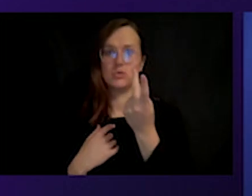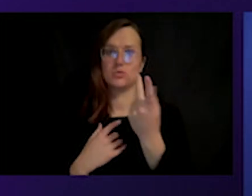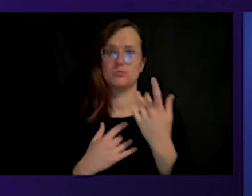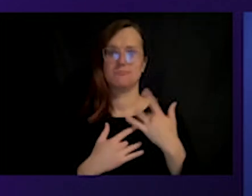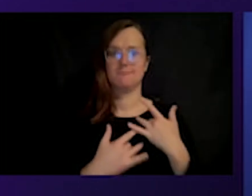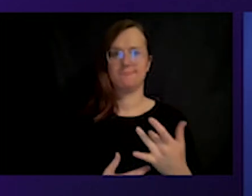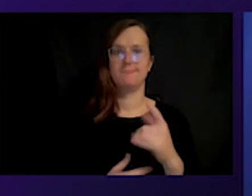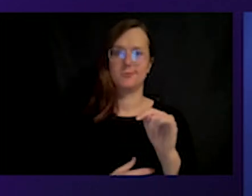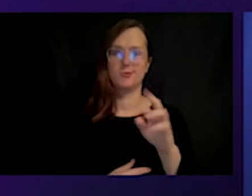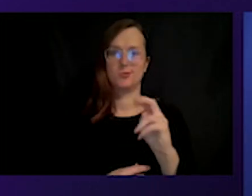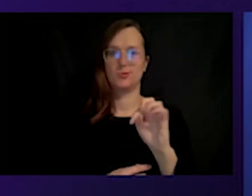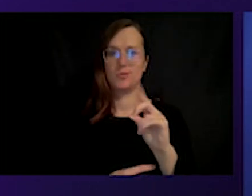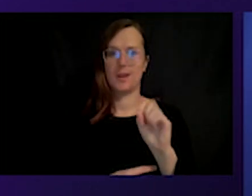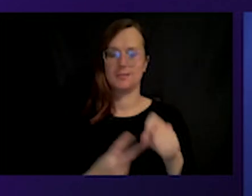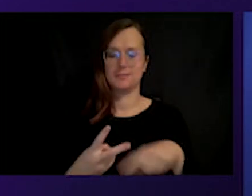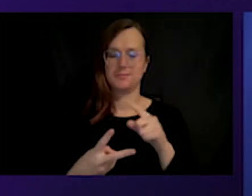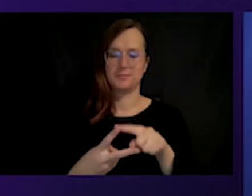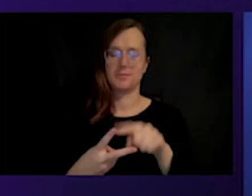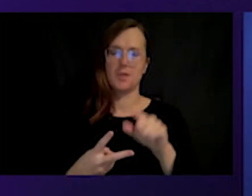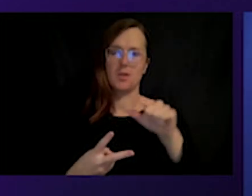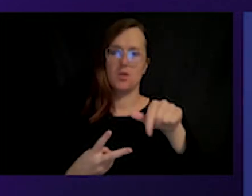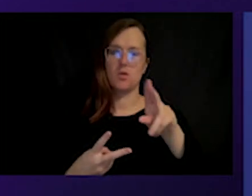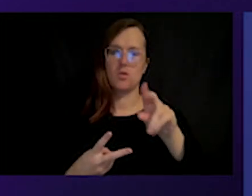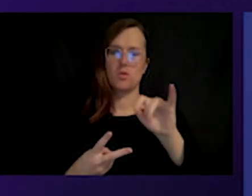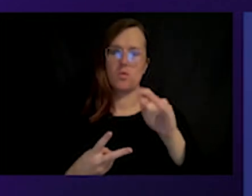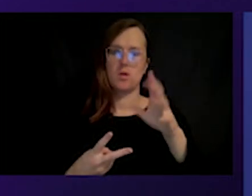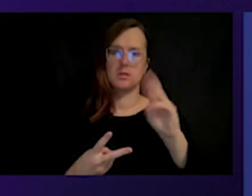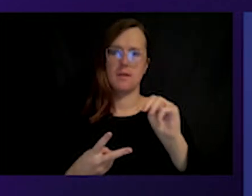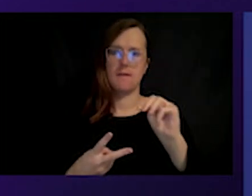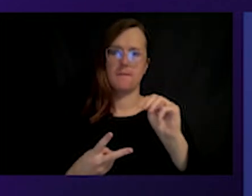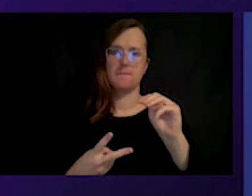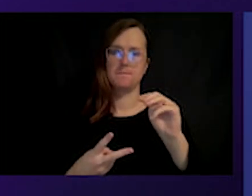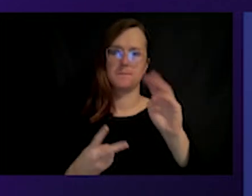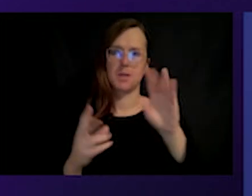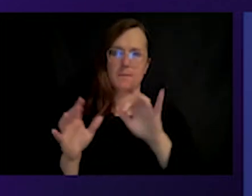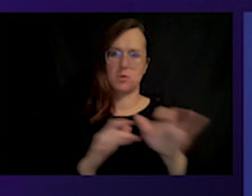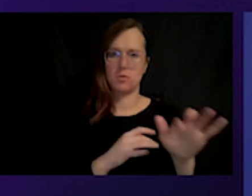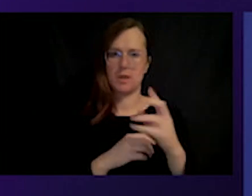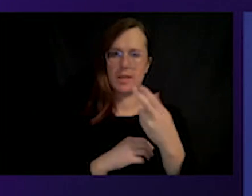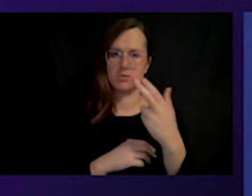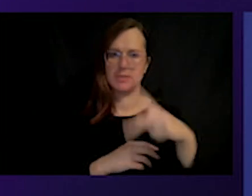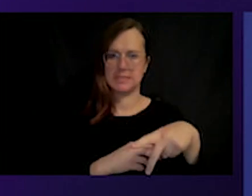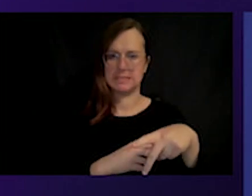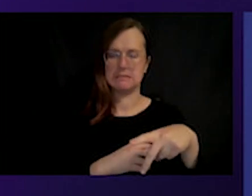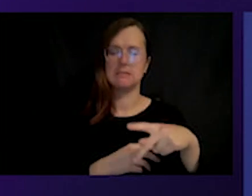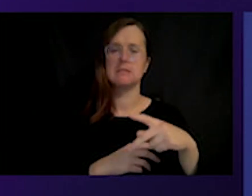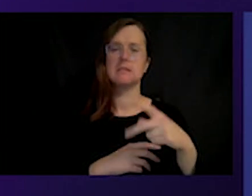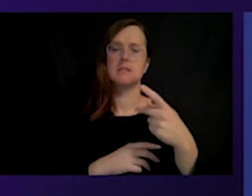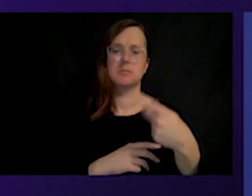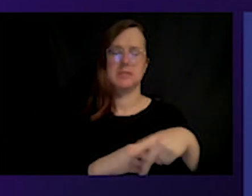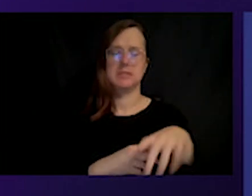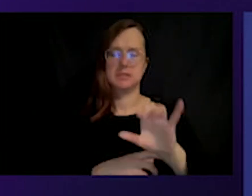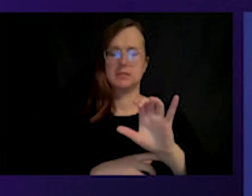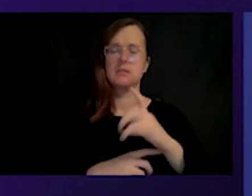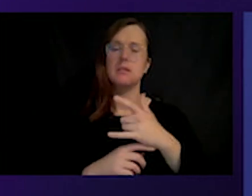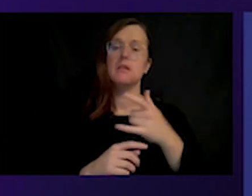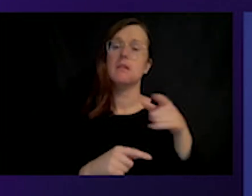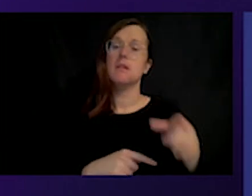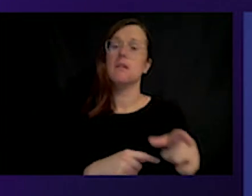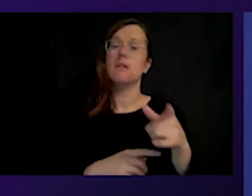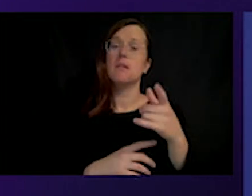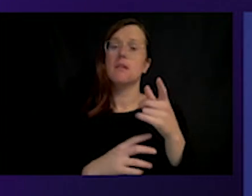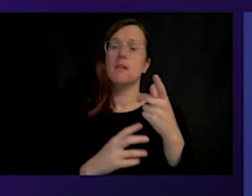the quantum computing in HPC. I think quantum computing, the way I think about it is just yet